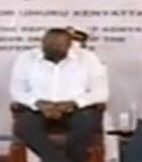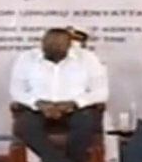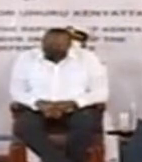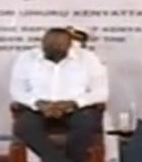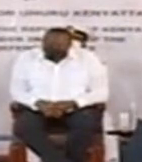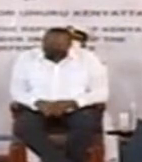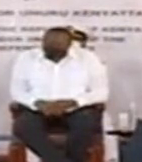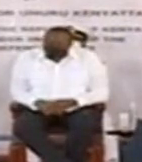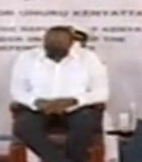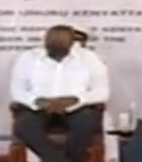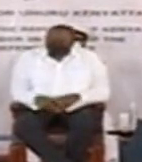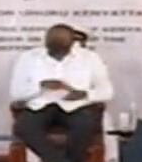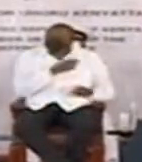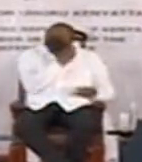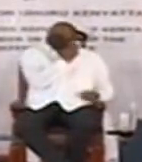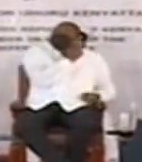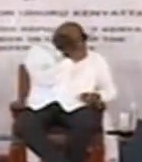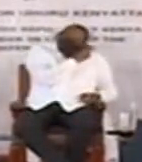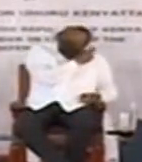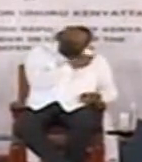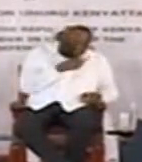kusocialize pia.